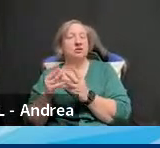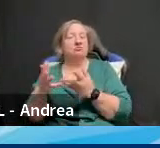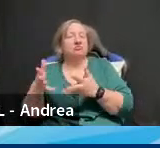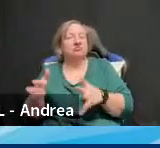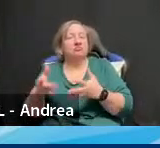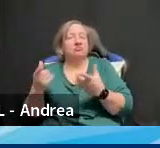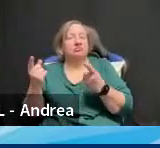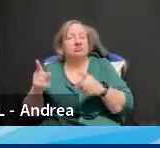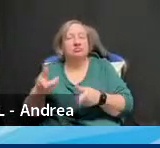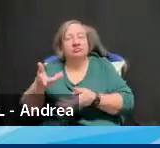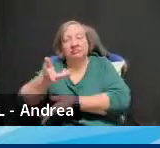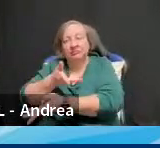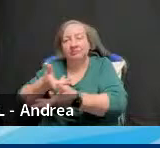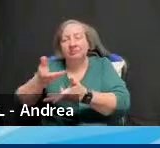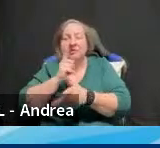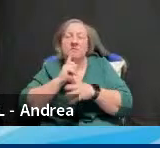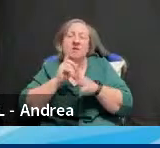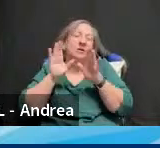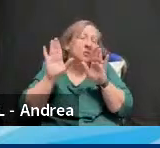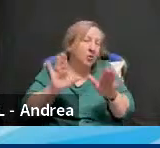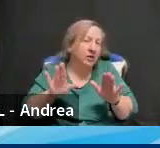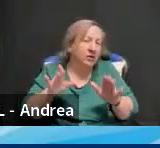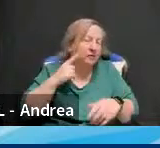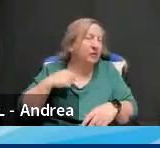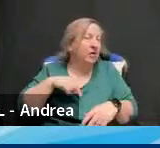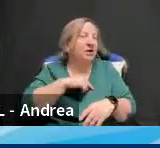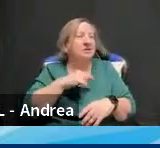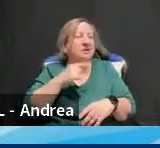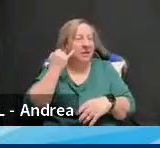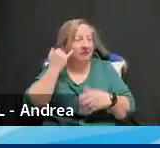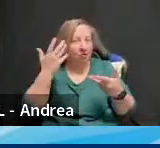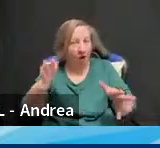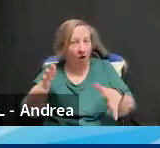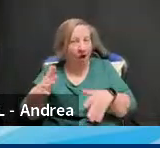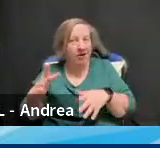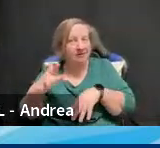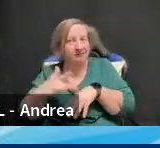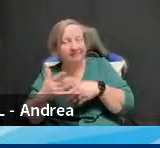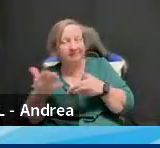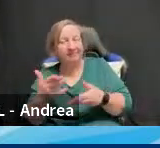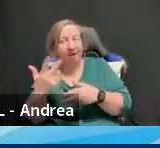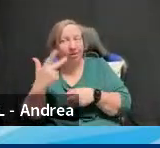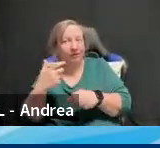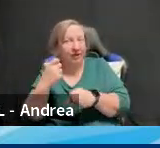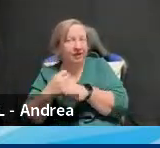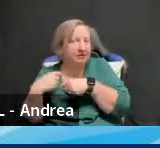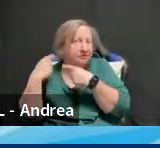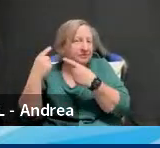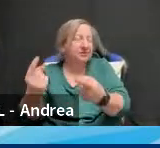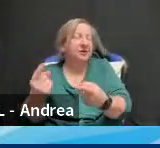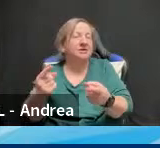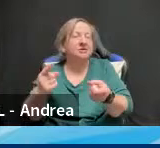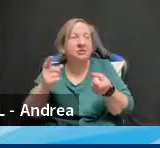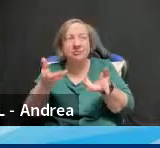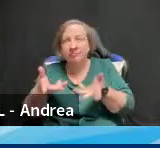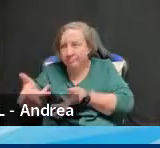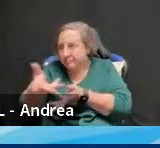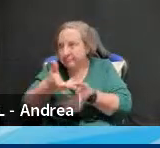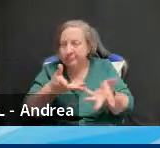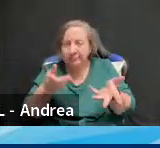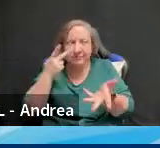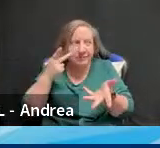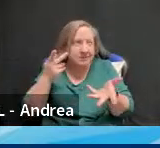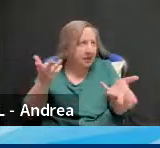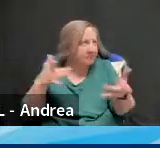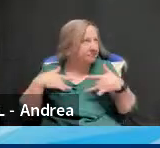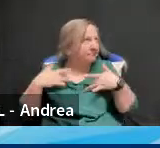it's particularly wonderful for us, for those of you that have been with us for 3 years, just to check in and kind of see what's what. And